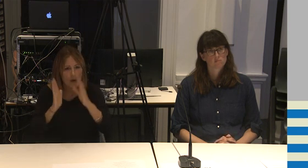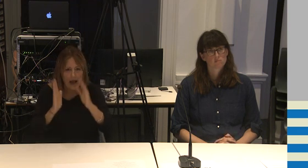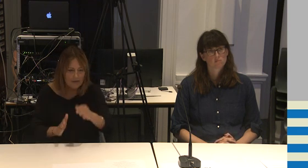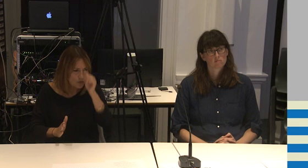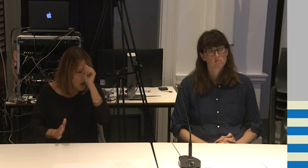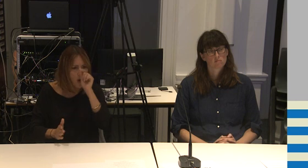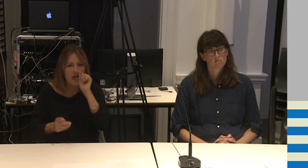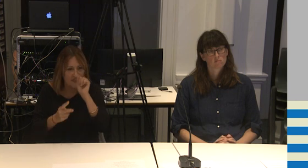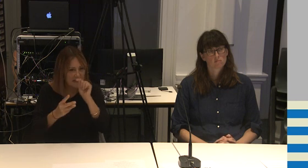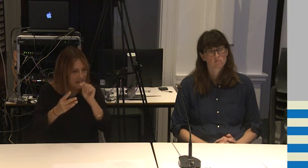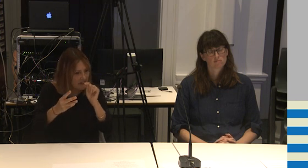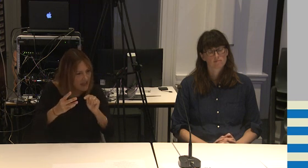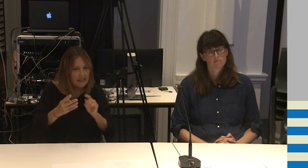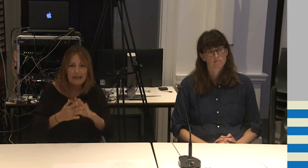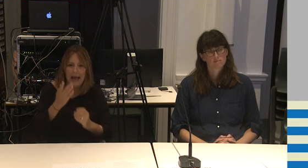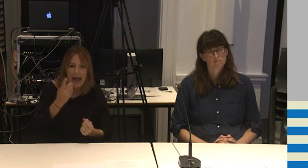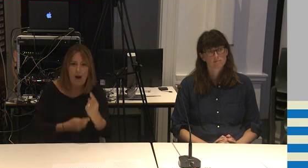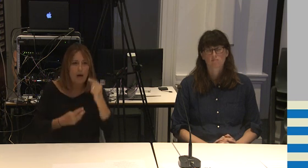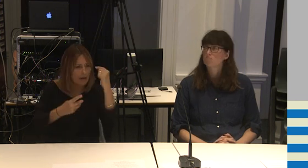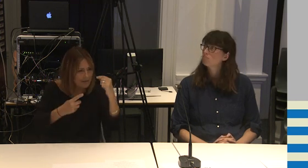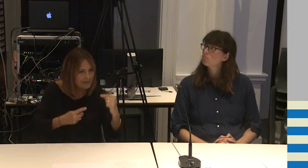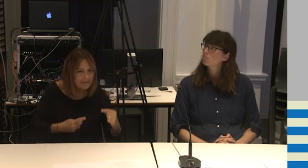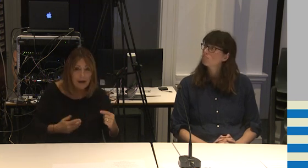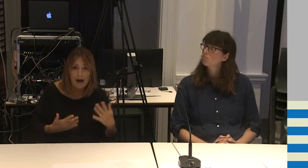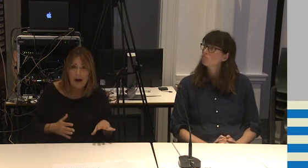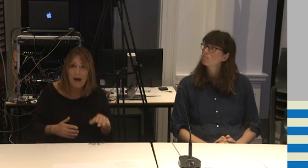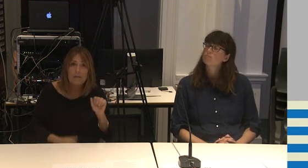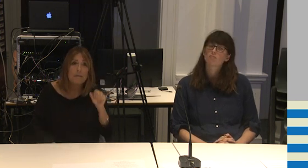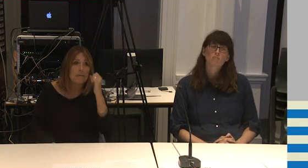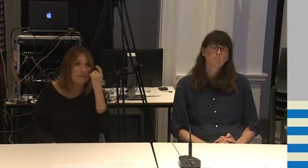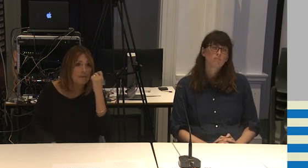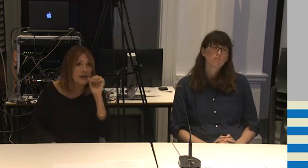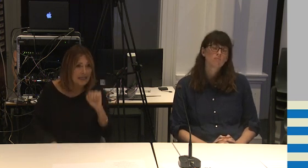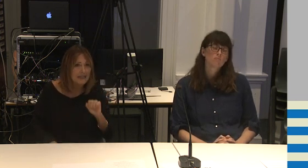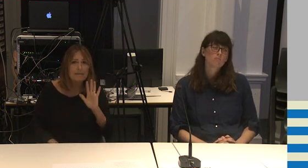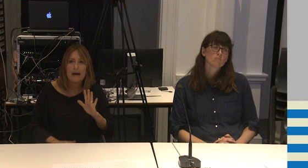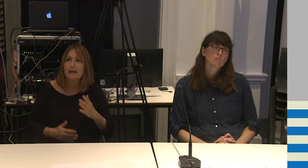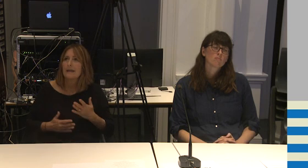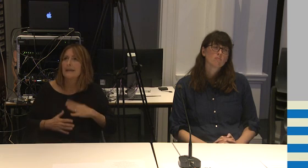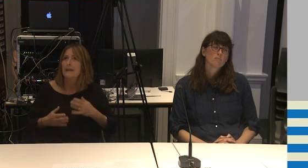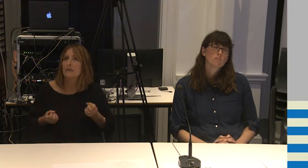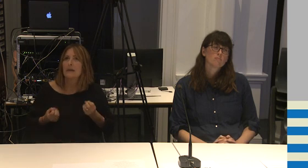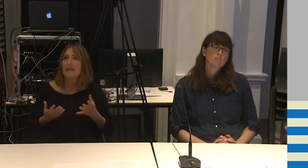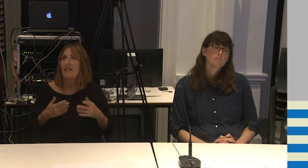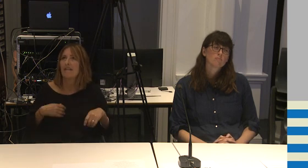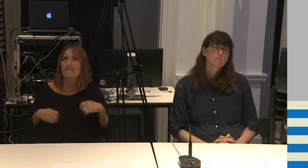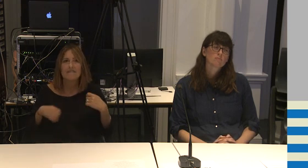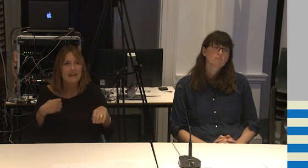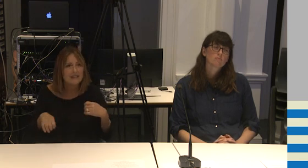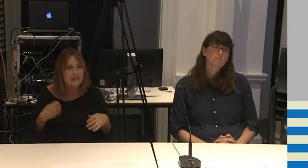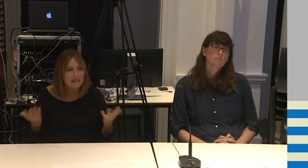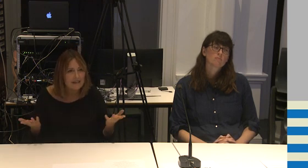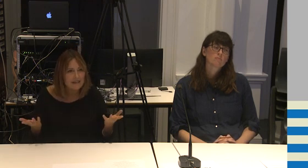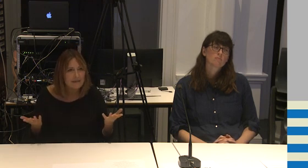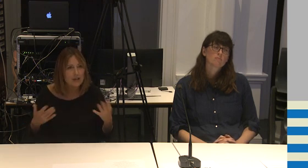things and you have to have certain outcomes. And whilst I completely understand that, there needs to be room and there needs to be some flex to do things